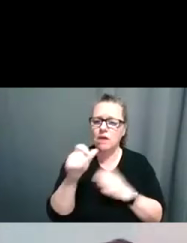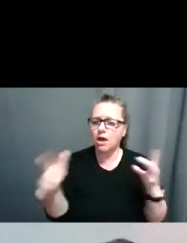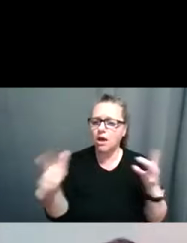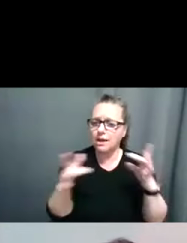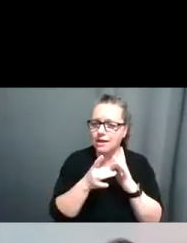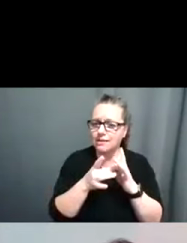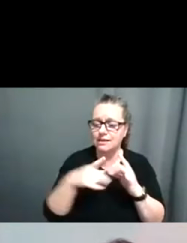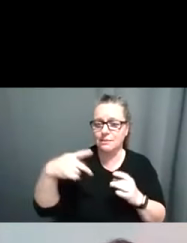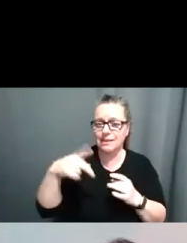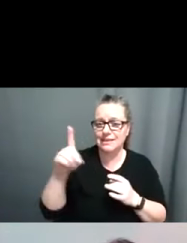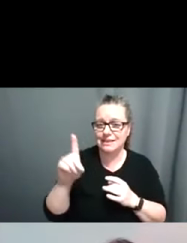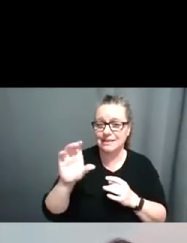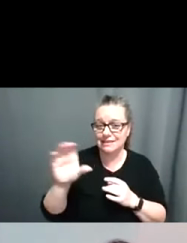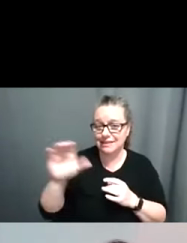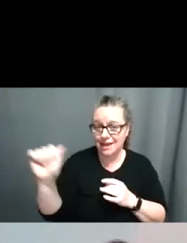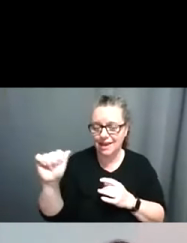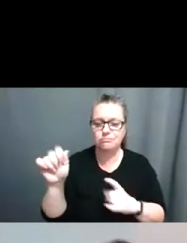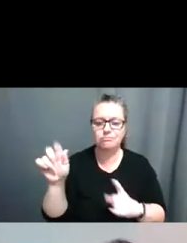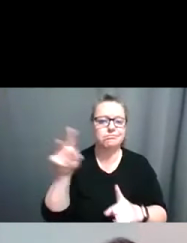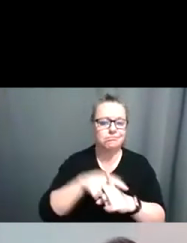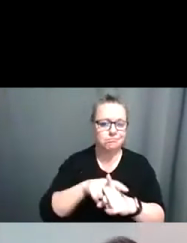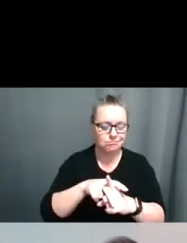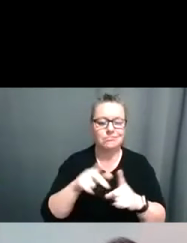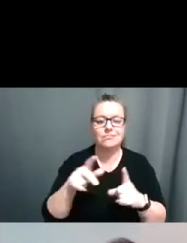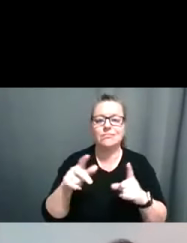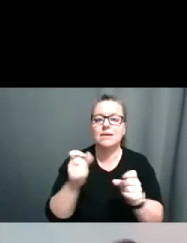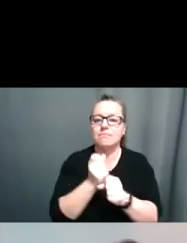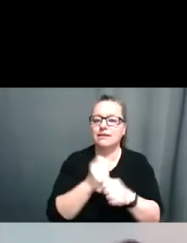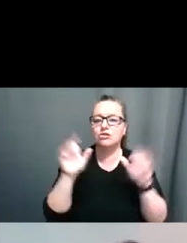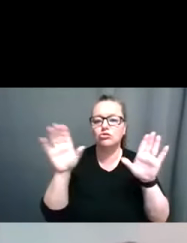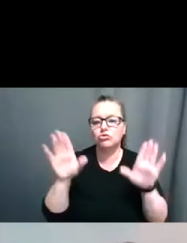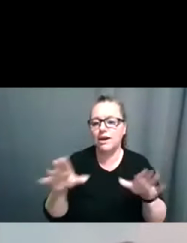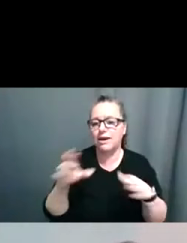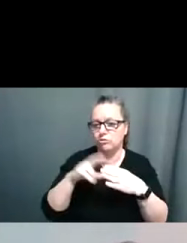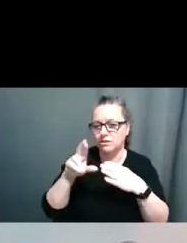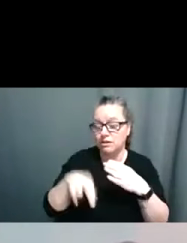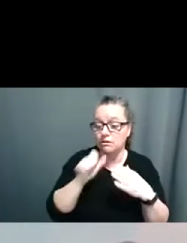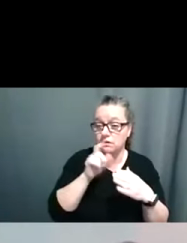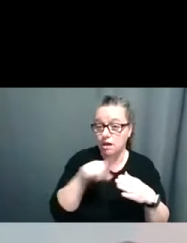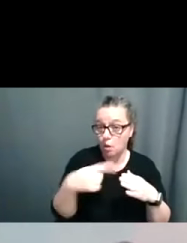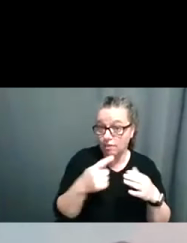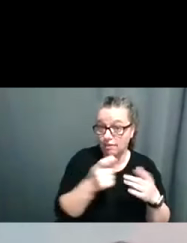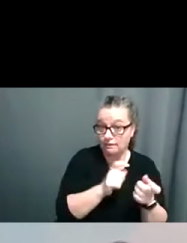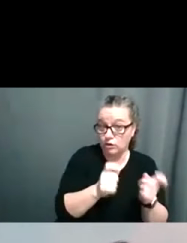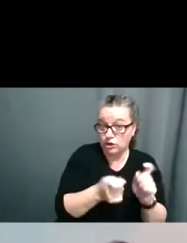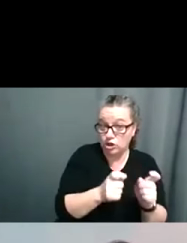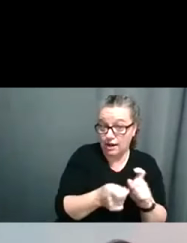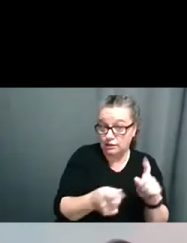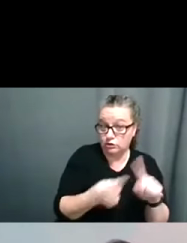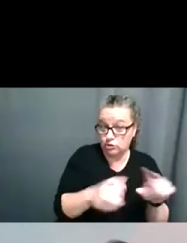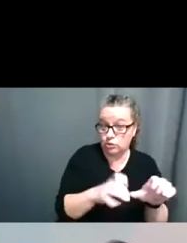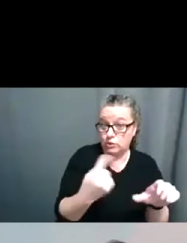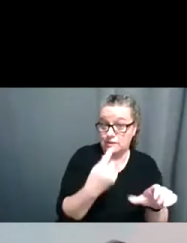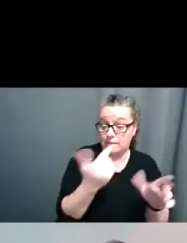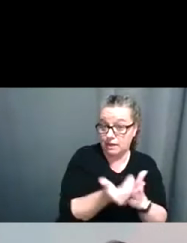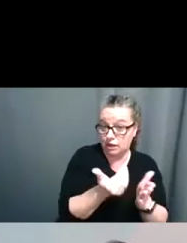the PDCA cycle is applicable and generates great results, not only when we're trying to make a change to do something